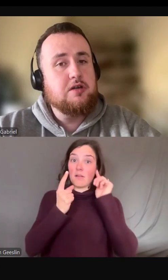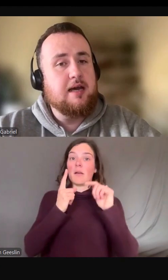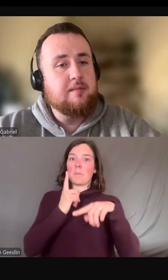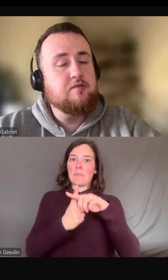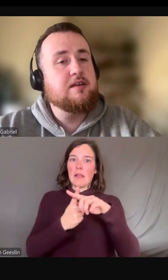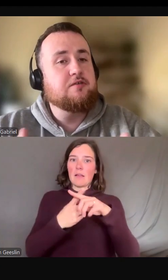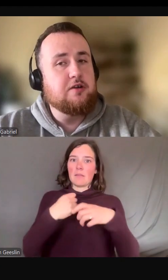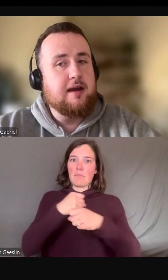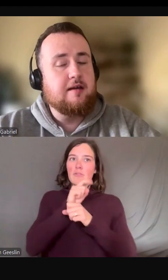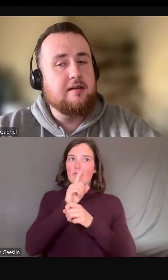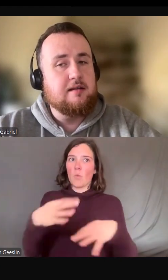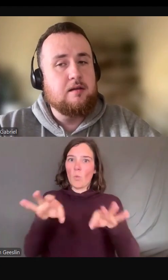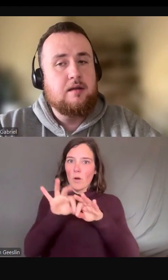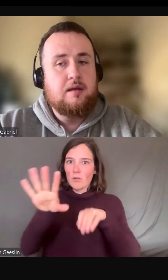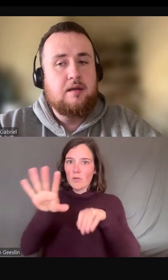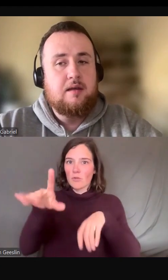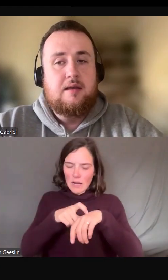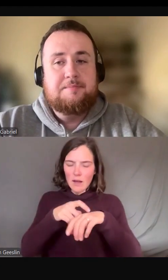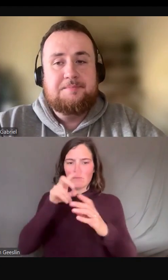your time to read the full article.